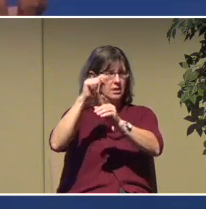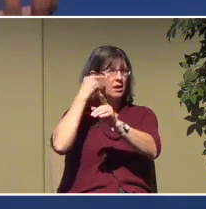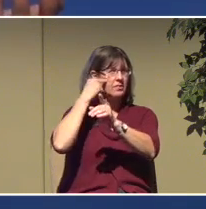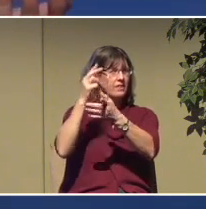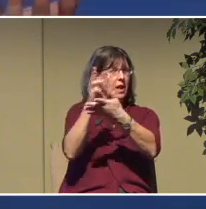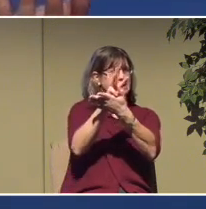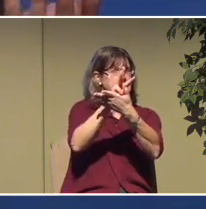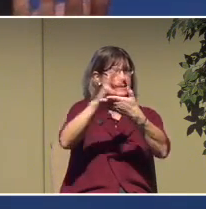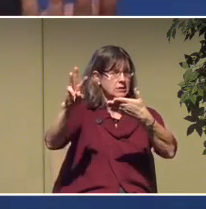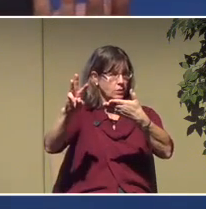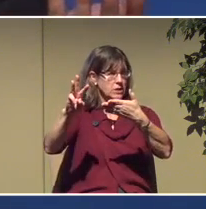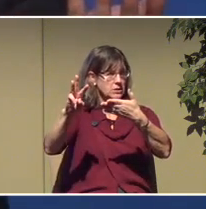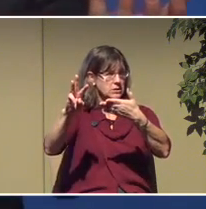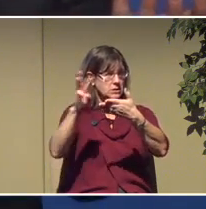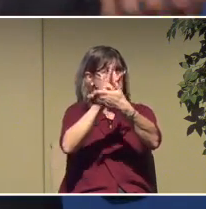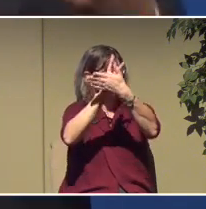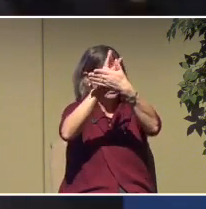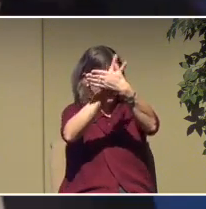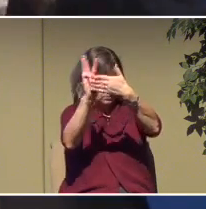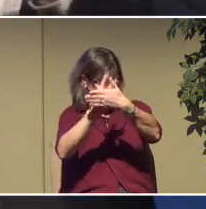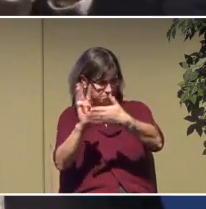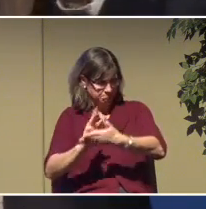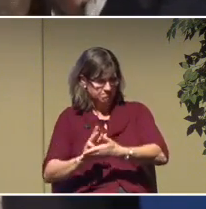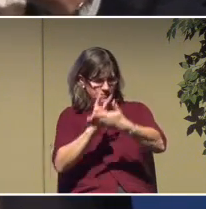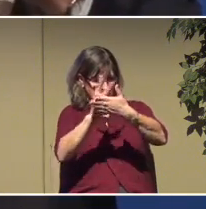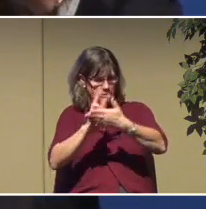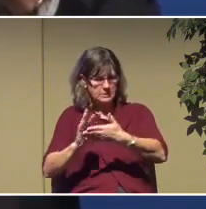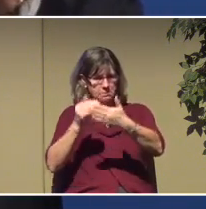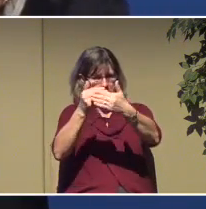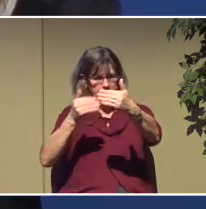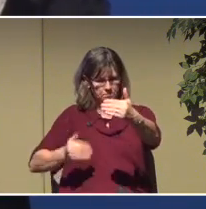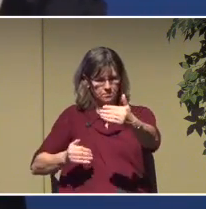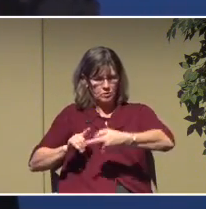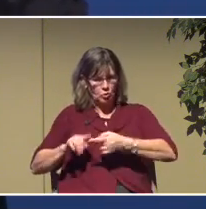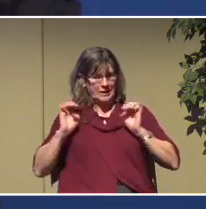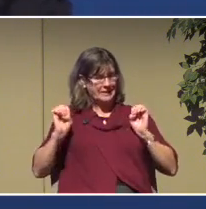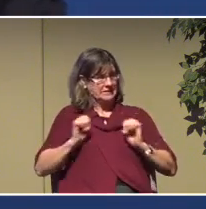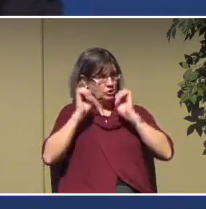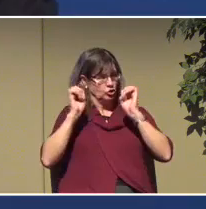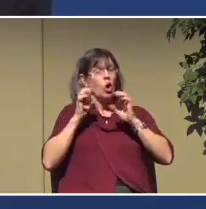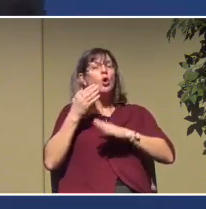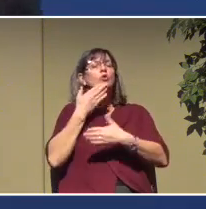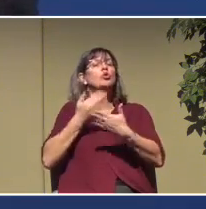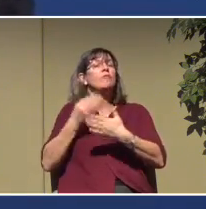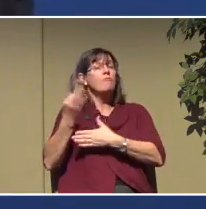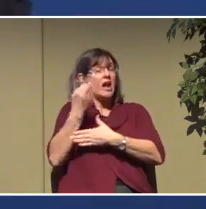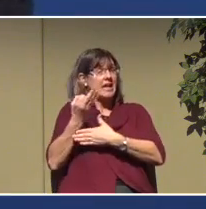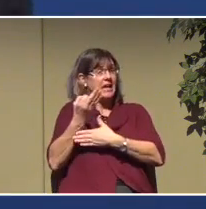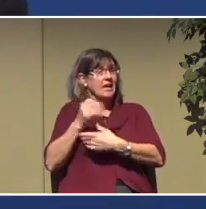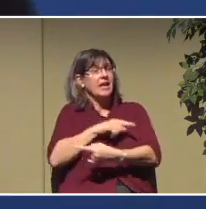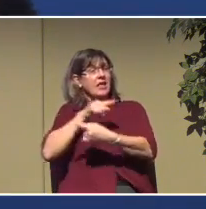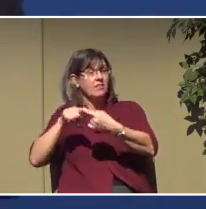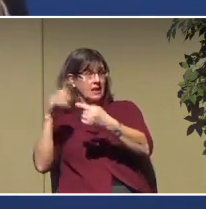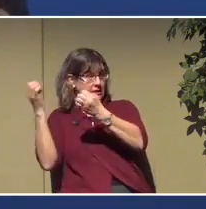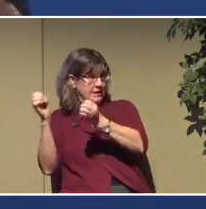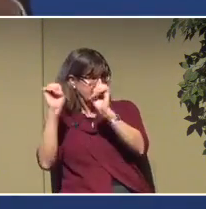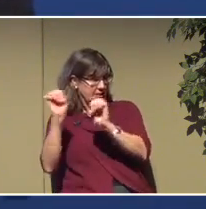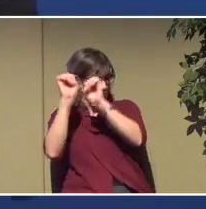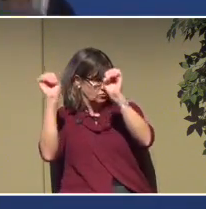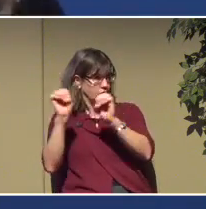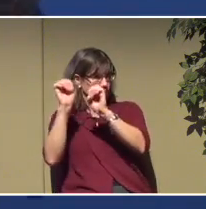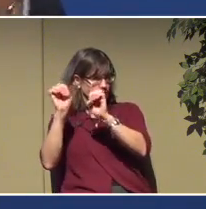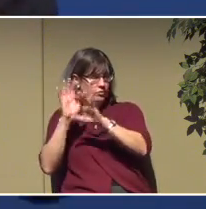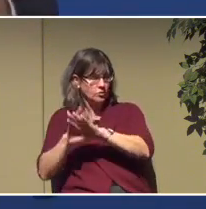6 weeks. And during the time, we look ahead to what is coming. We look ahead to what's going to be